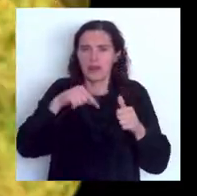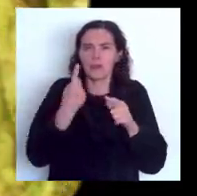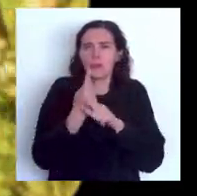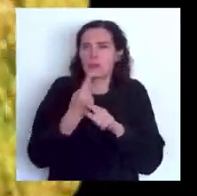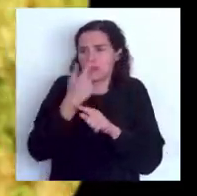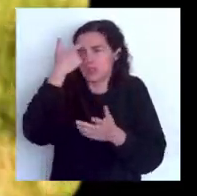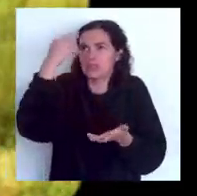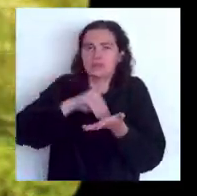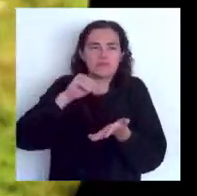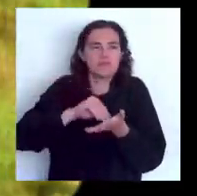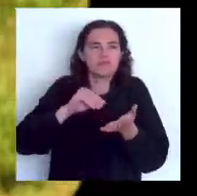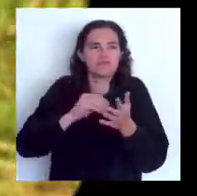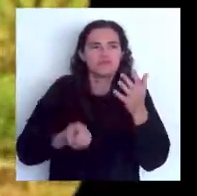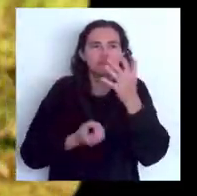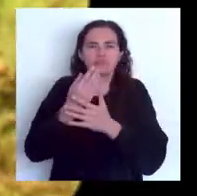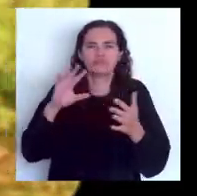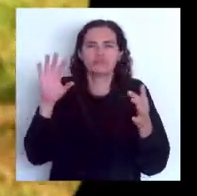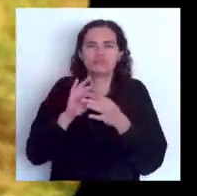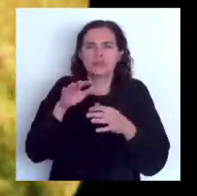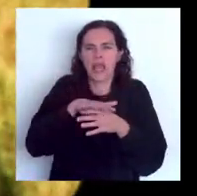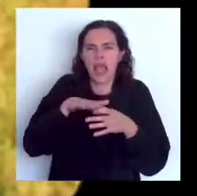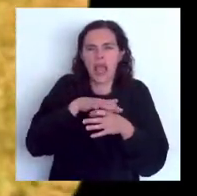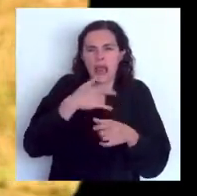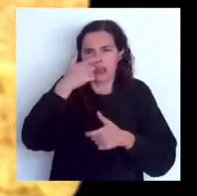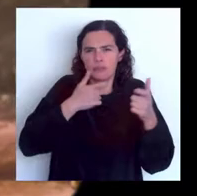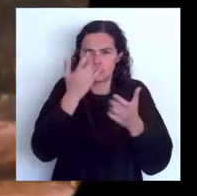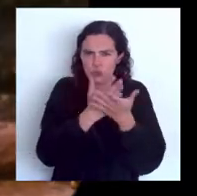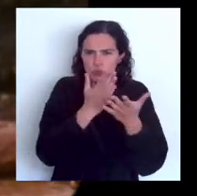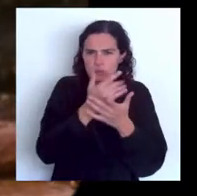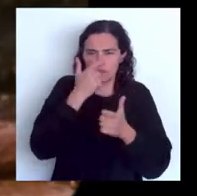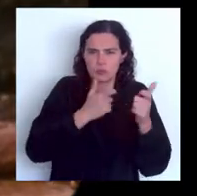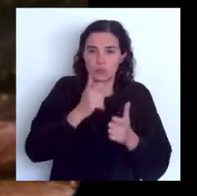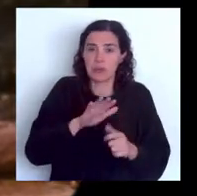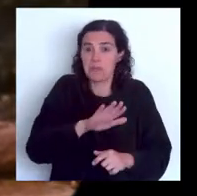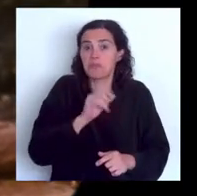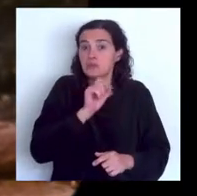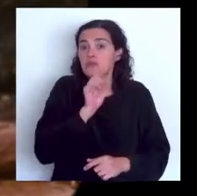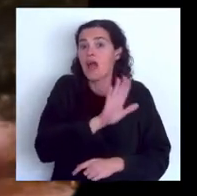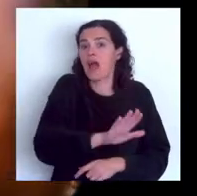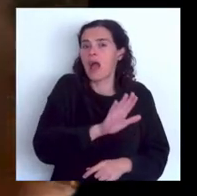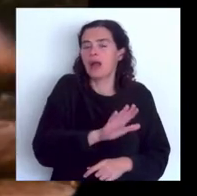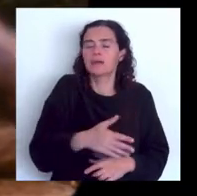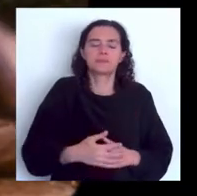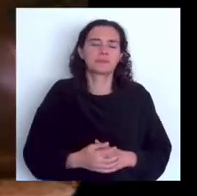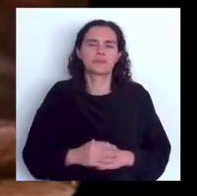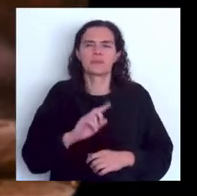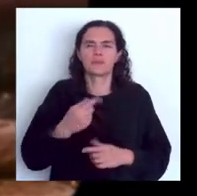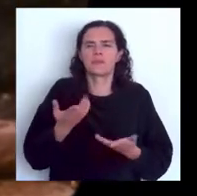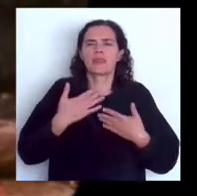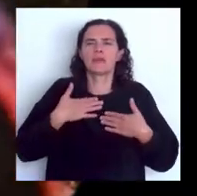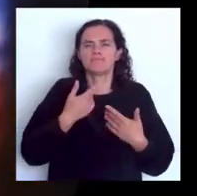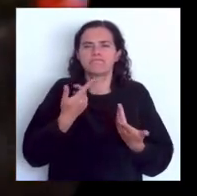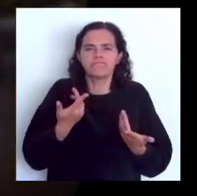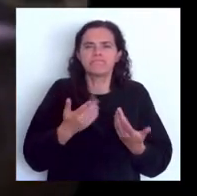that flirt with the notion of anthropological film, might just be there to give us